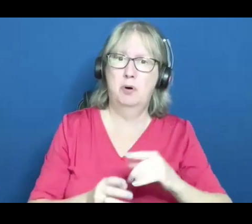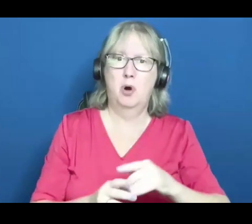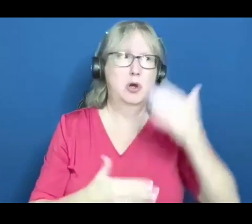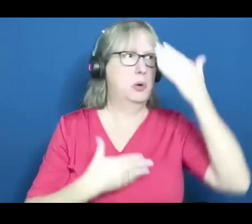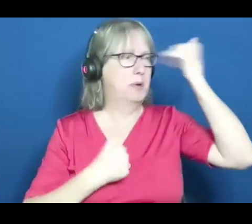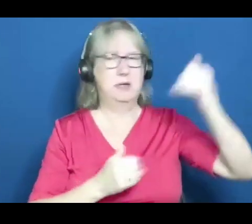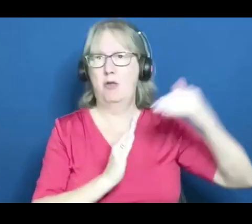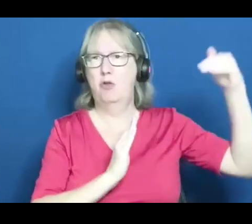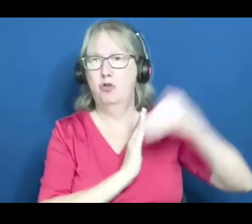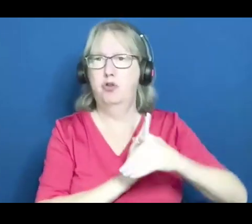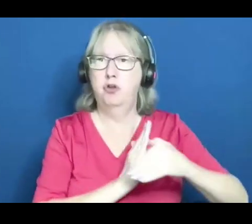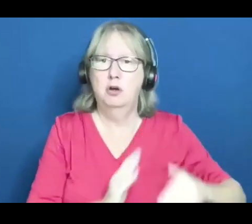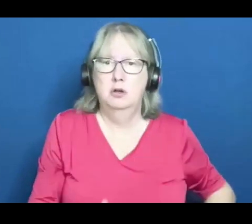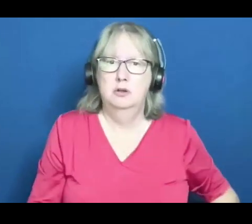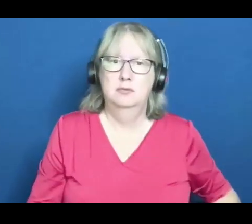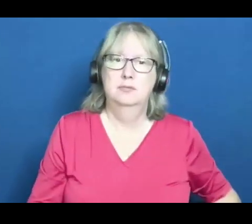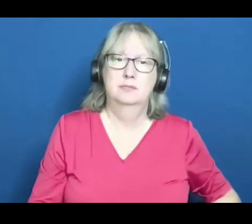health. A